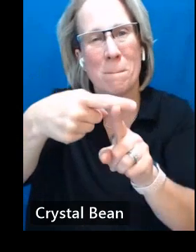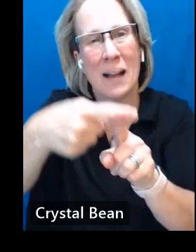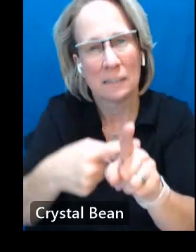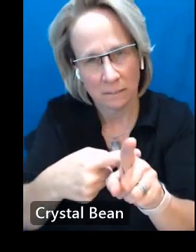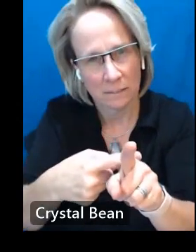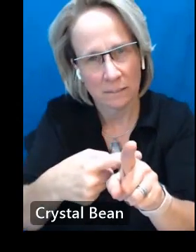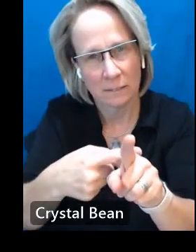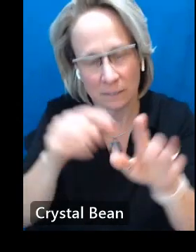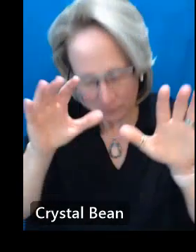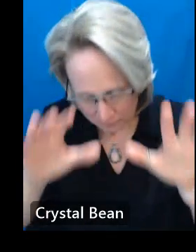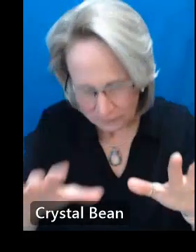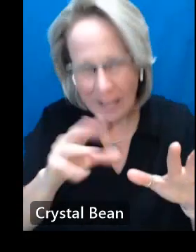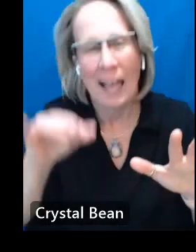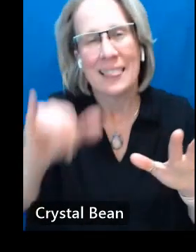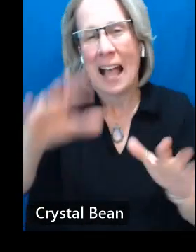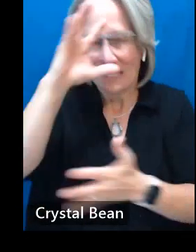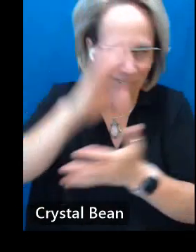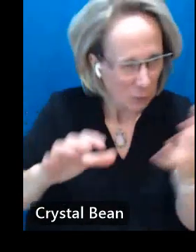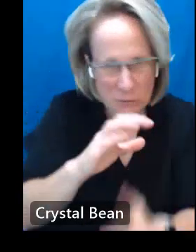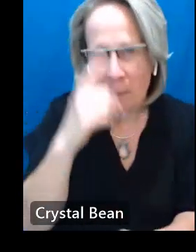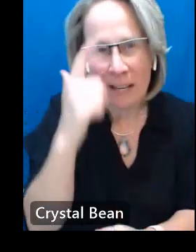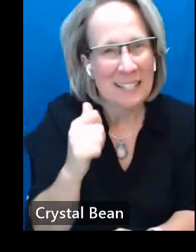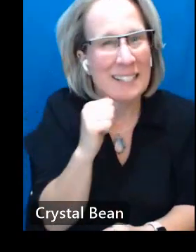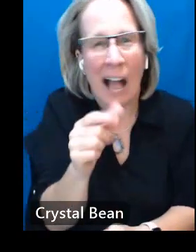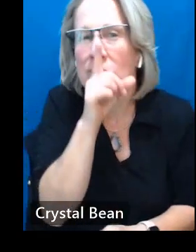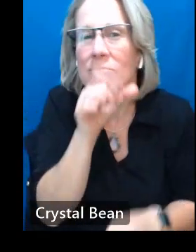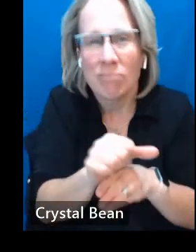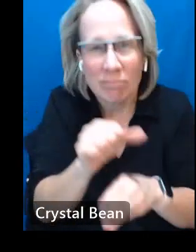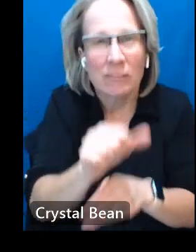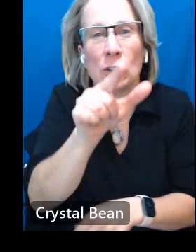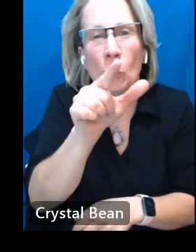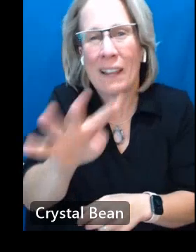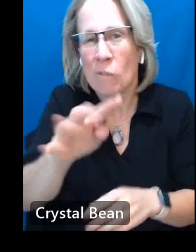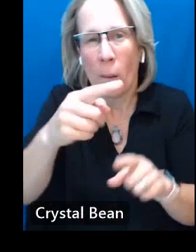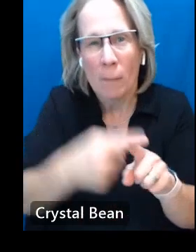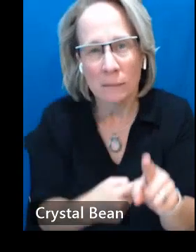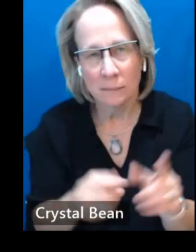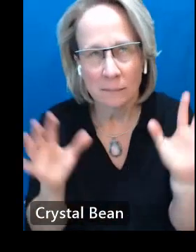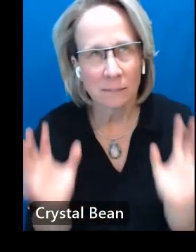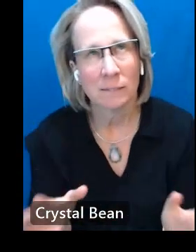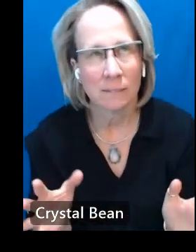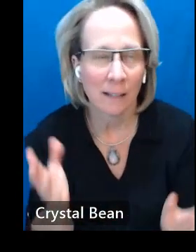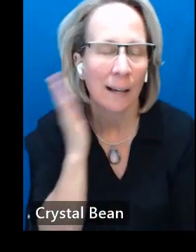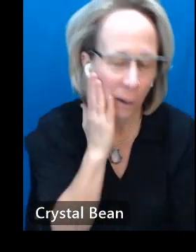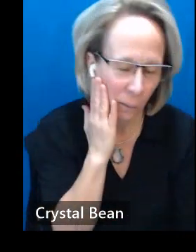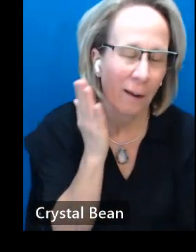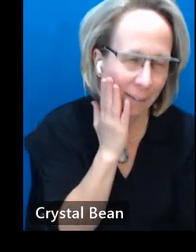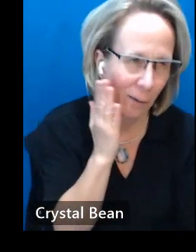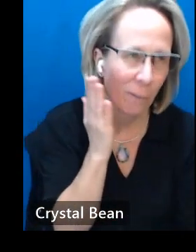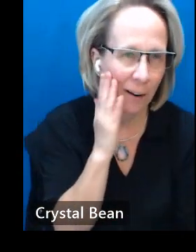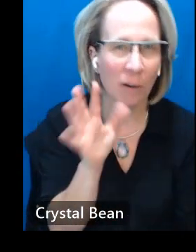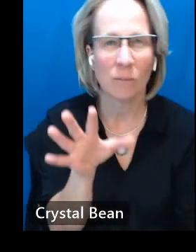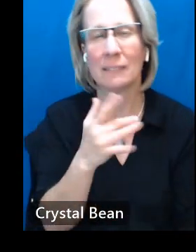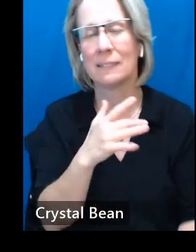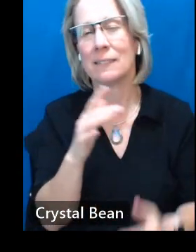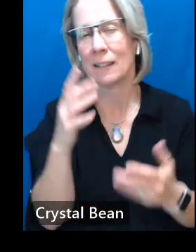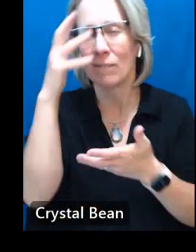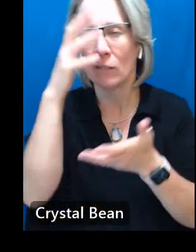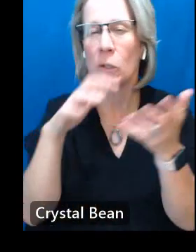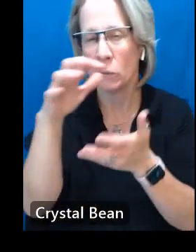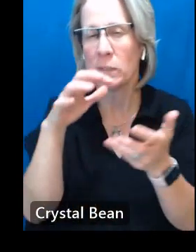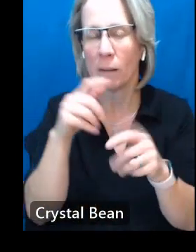actually valid for 24 months. It's more like 15. And I know that's a little confusing, right? But if you think about just